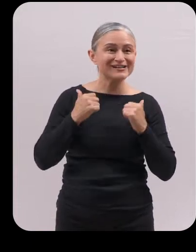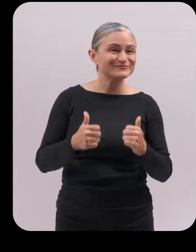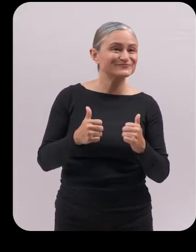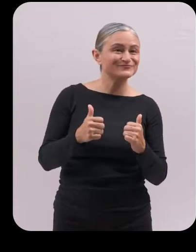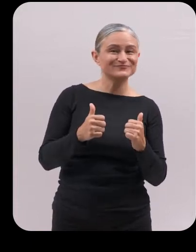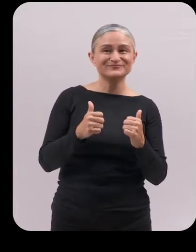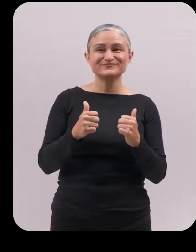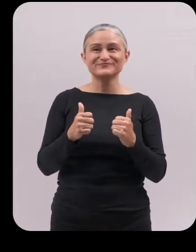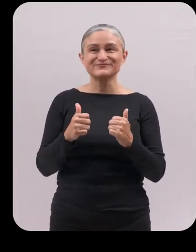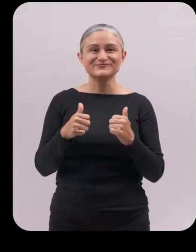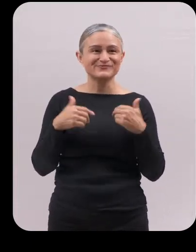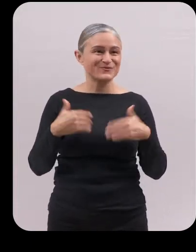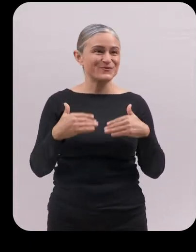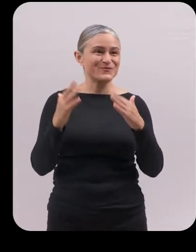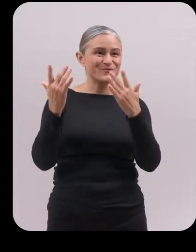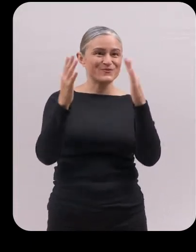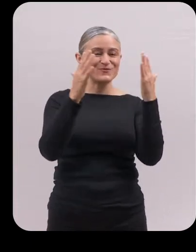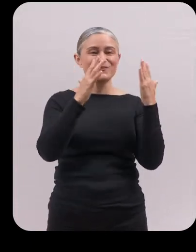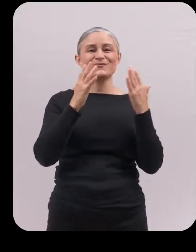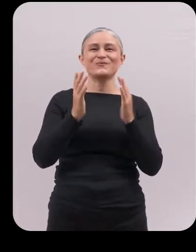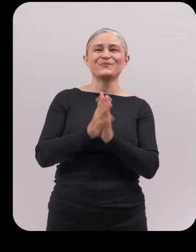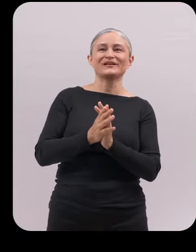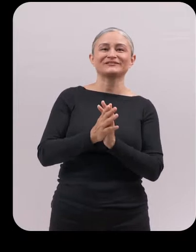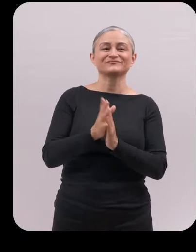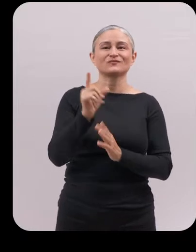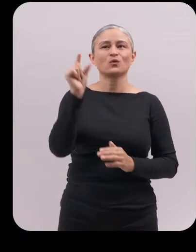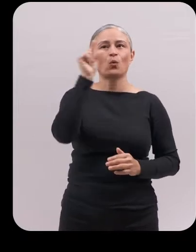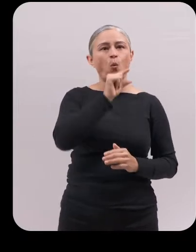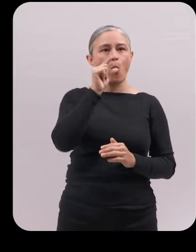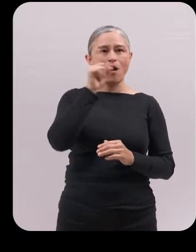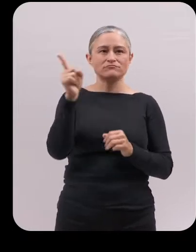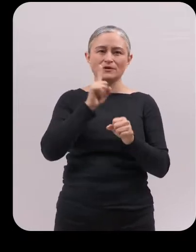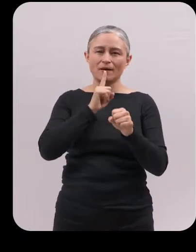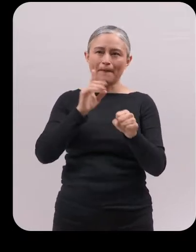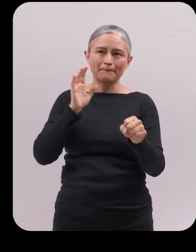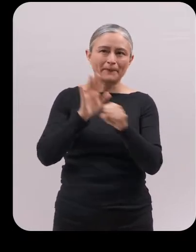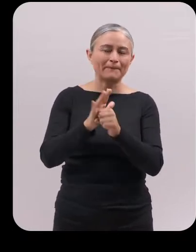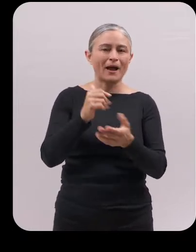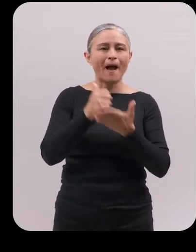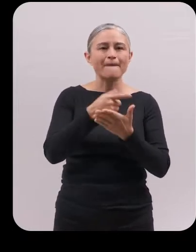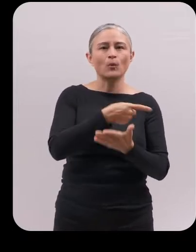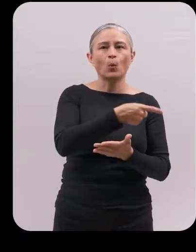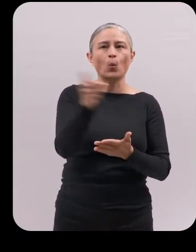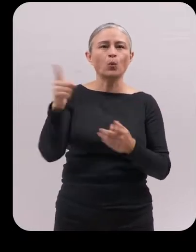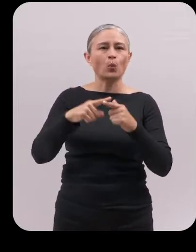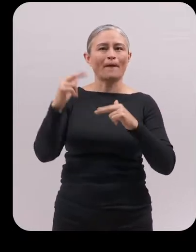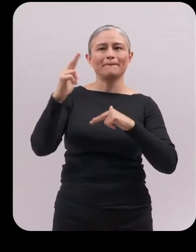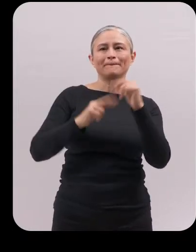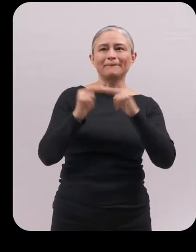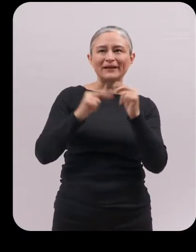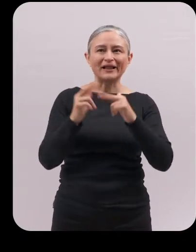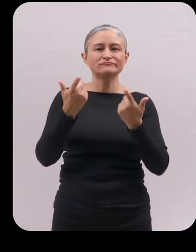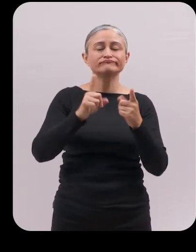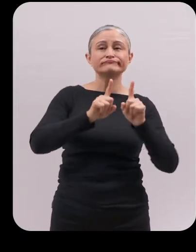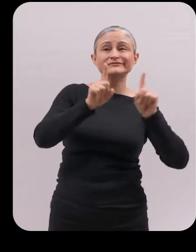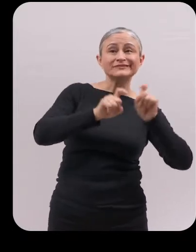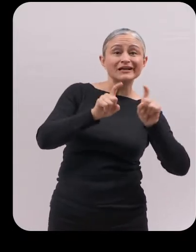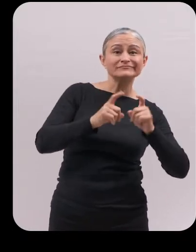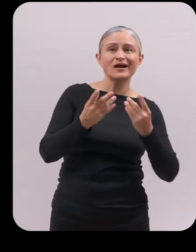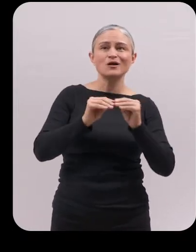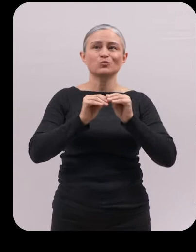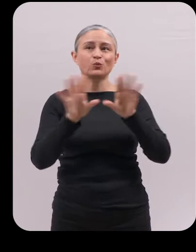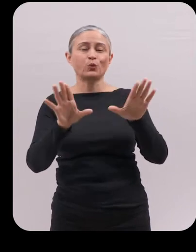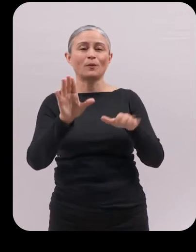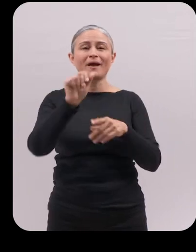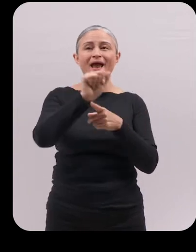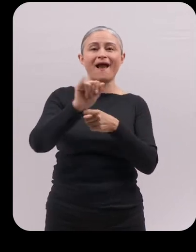Well, Google is committed to helping you build, test, and ship AI-powered apps that